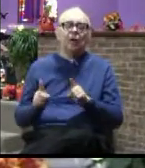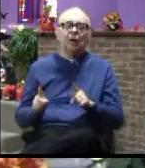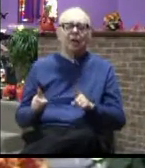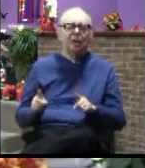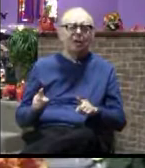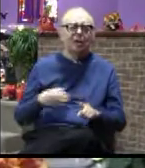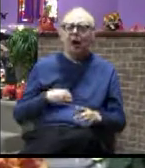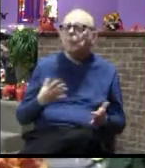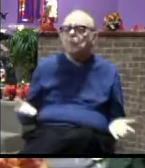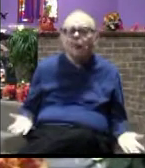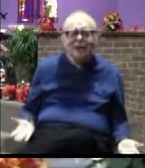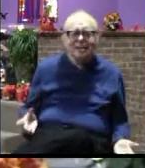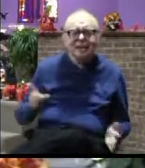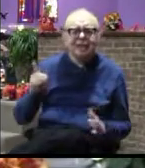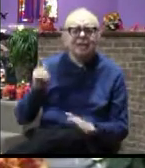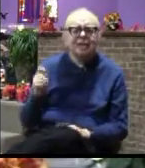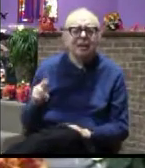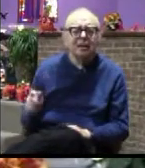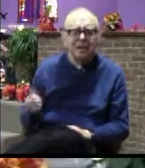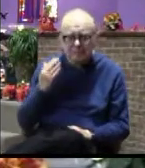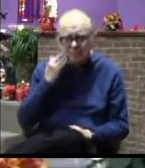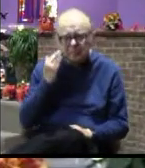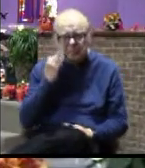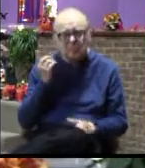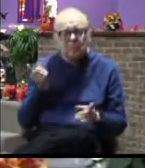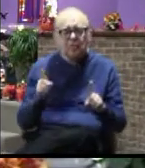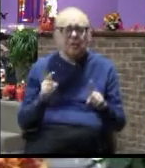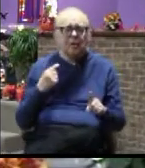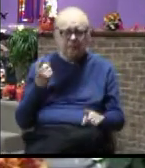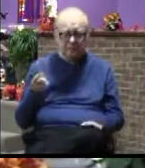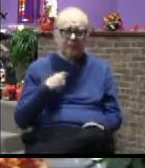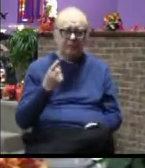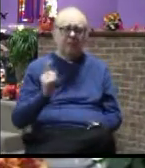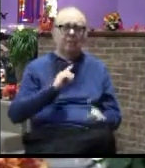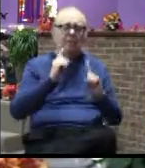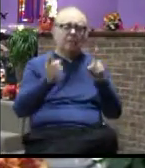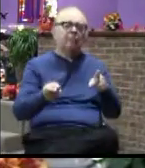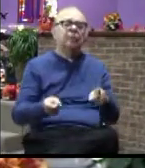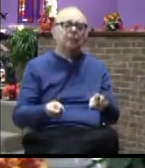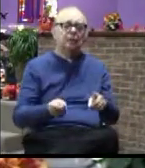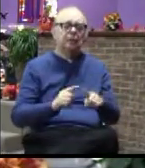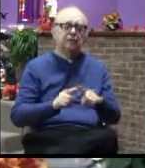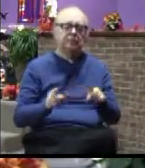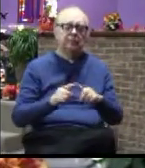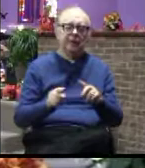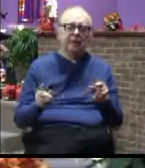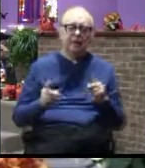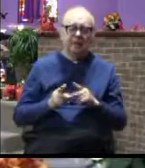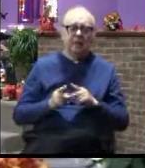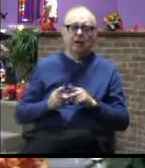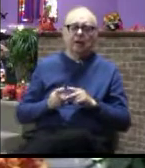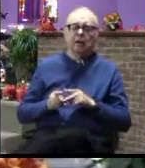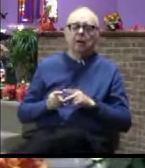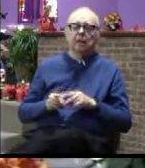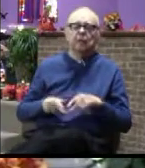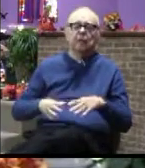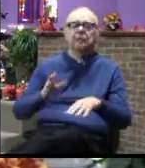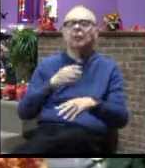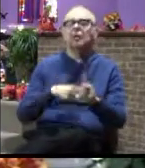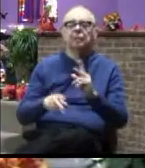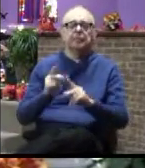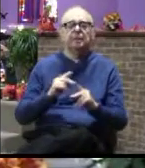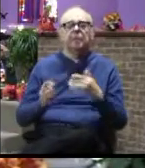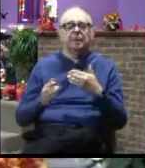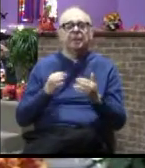oh what? A date, you know like when you and I go out and we're away from everybody